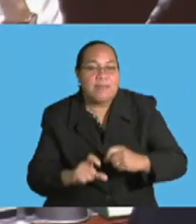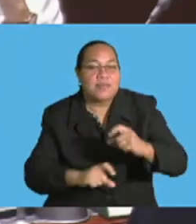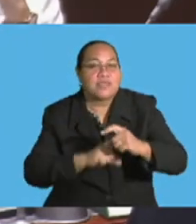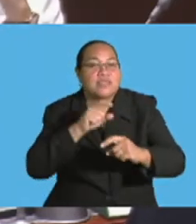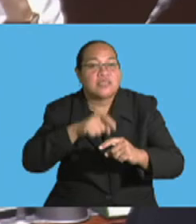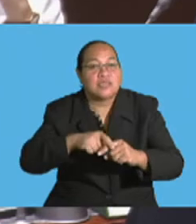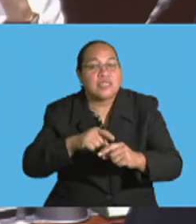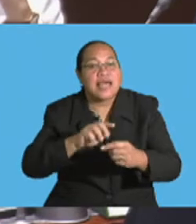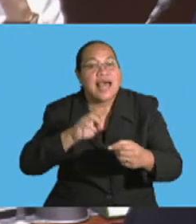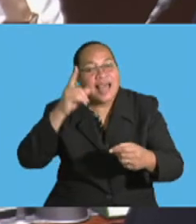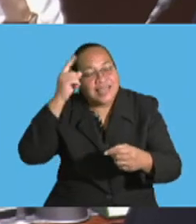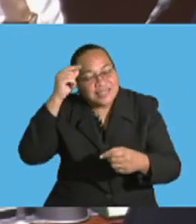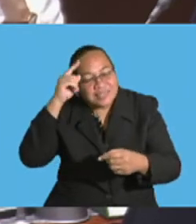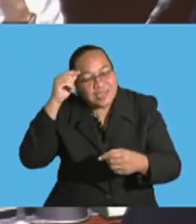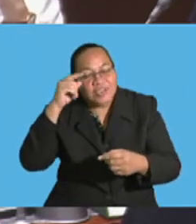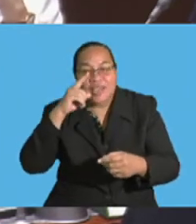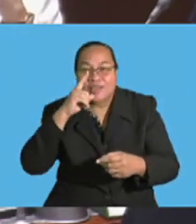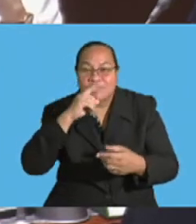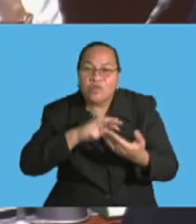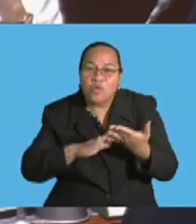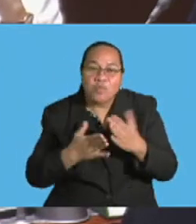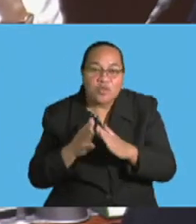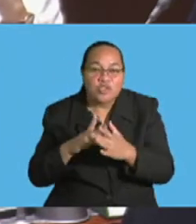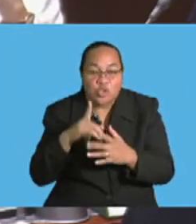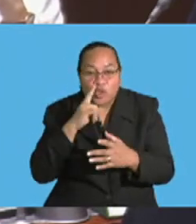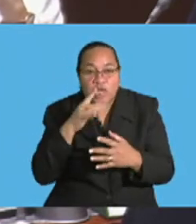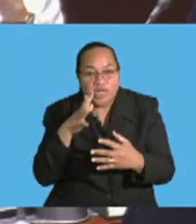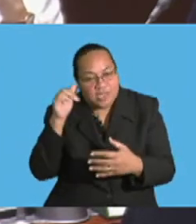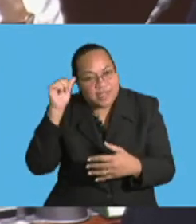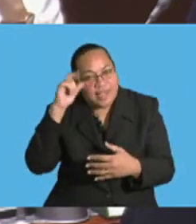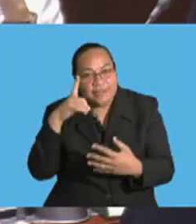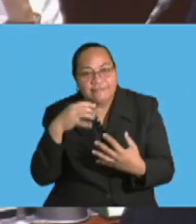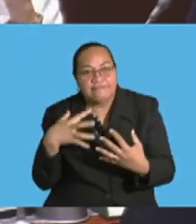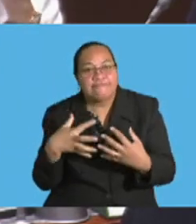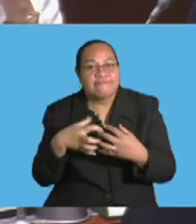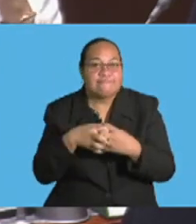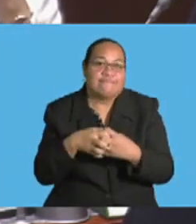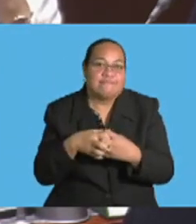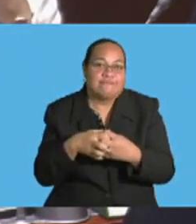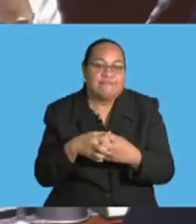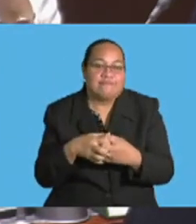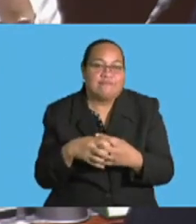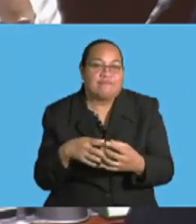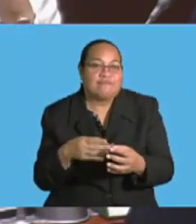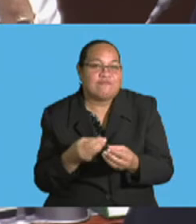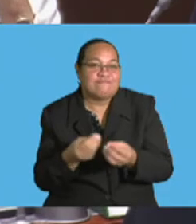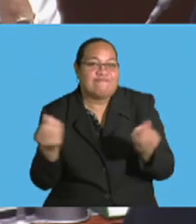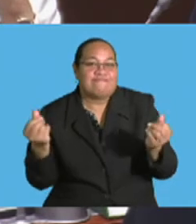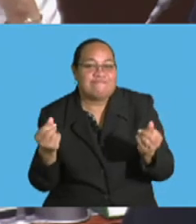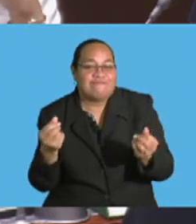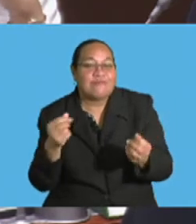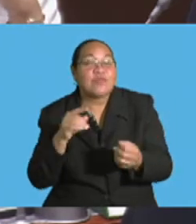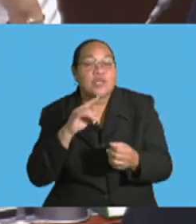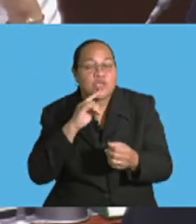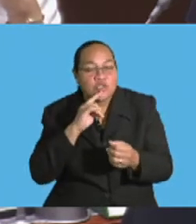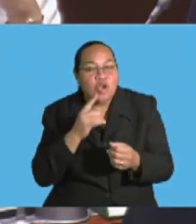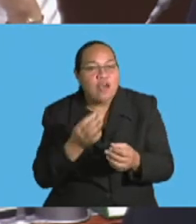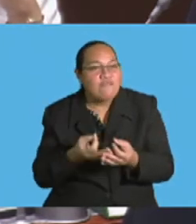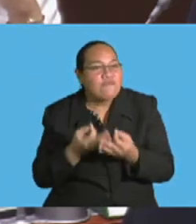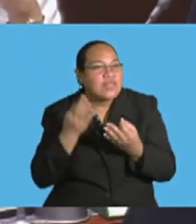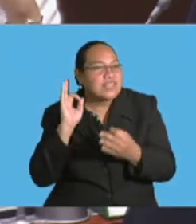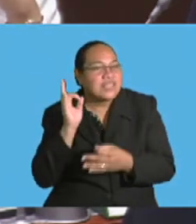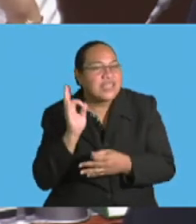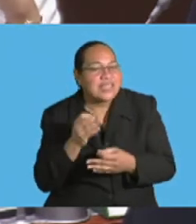iTaukei communities to cope with the impacts of climate change. and to facilitate efforts for iTaukei communities